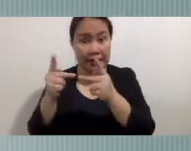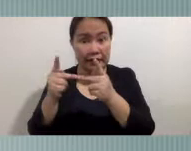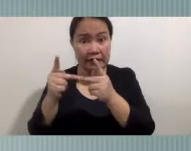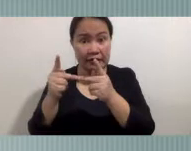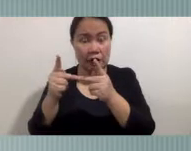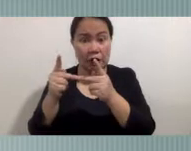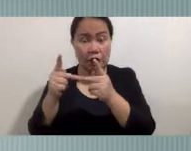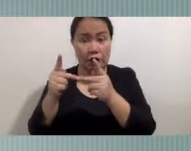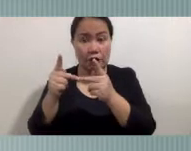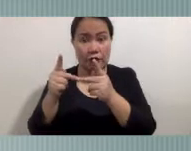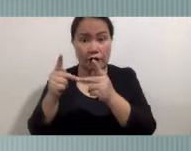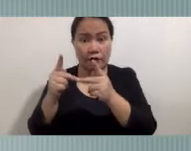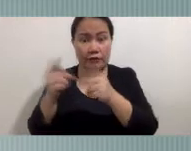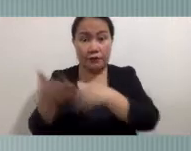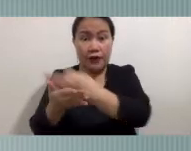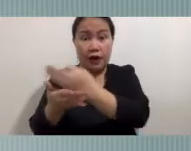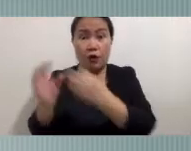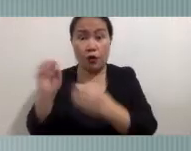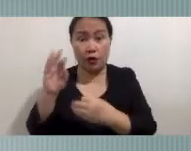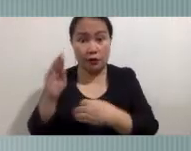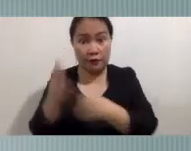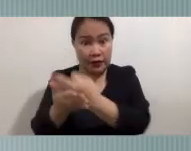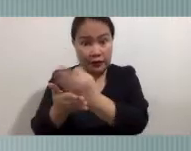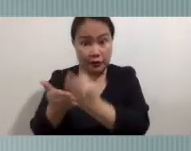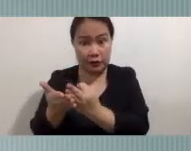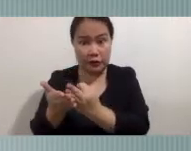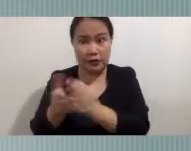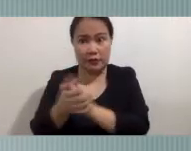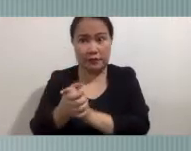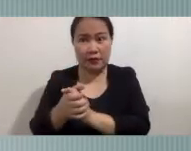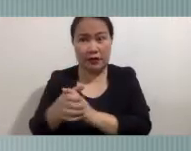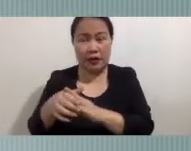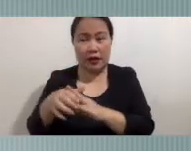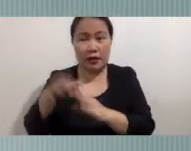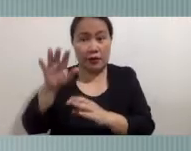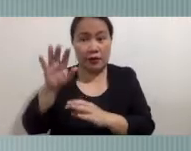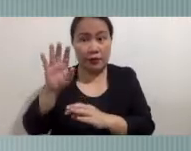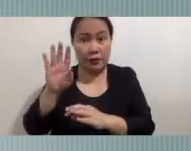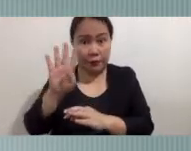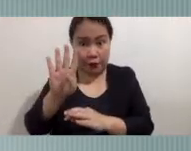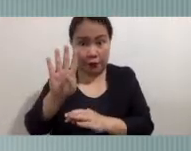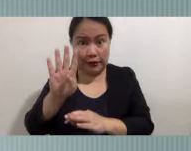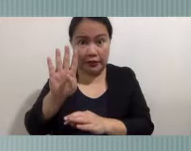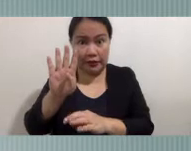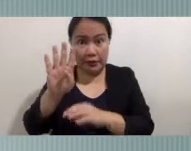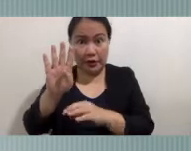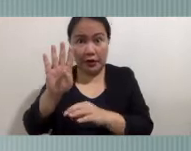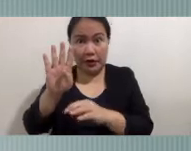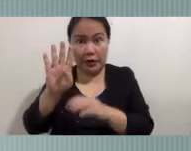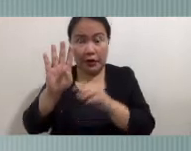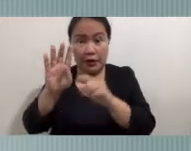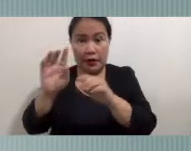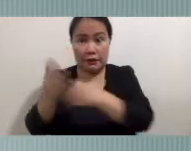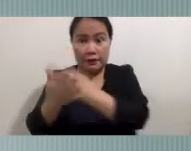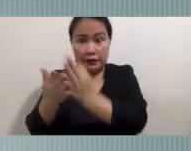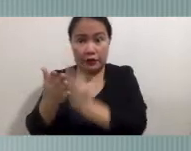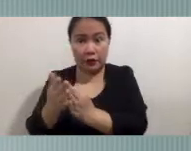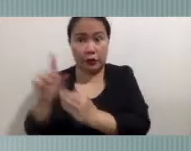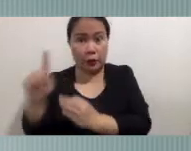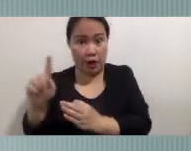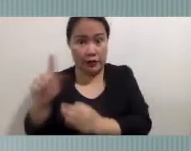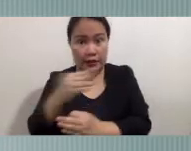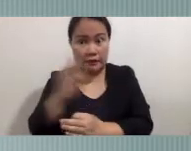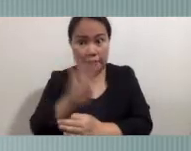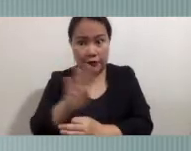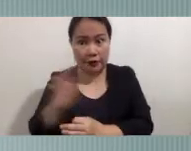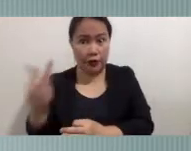of integers or factors ng mga numbers na to. So, first, we have 4. So, we have 1 and 4 or 2 and 2.